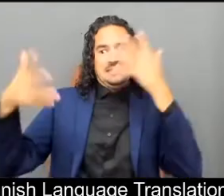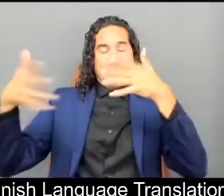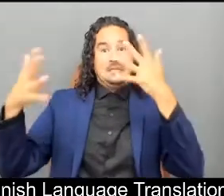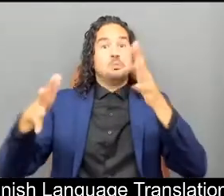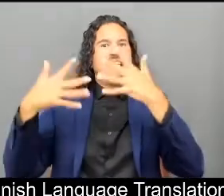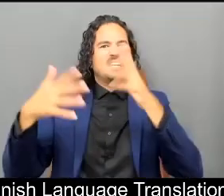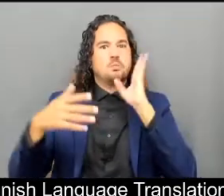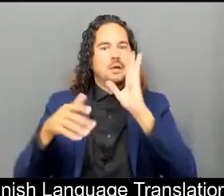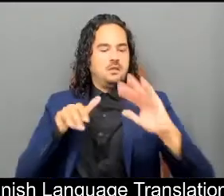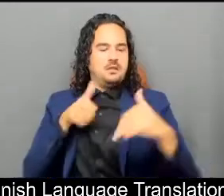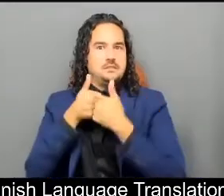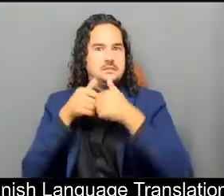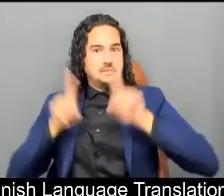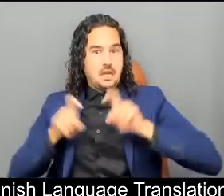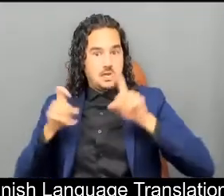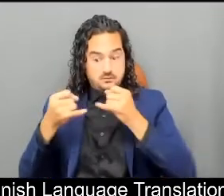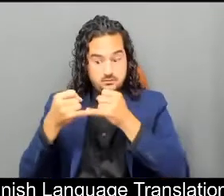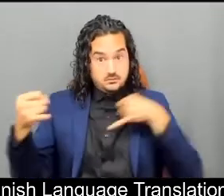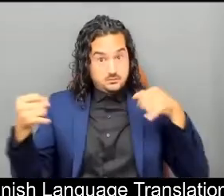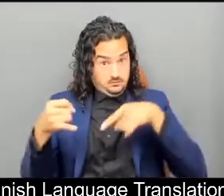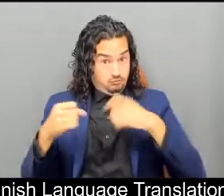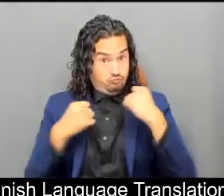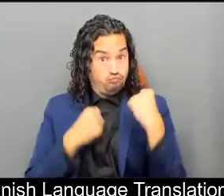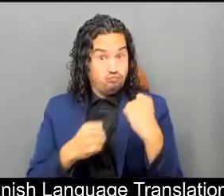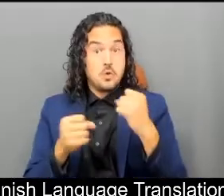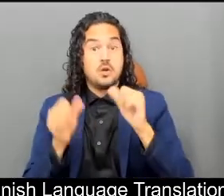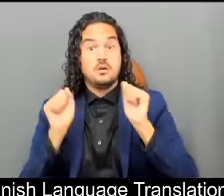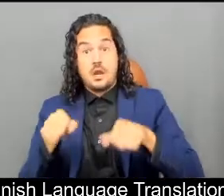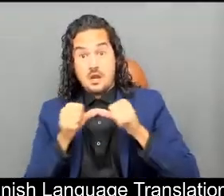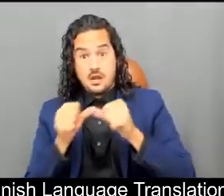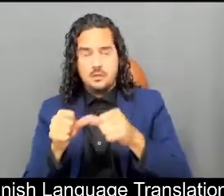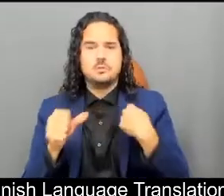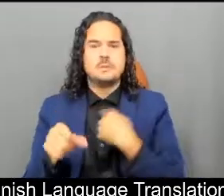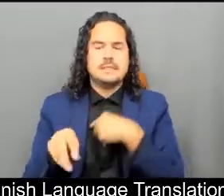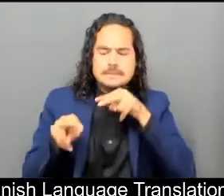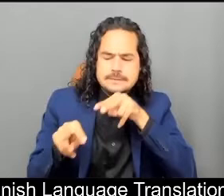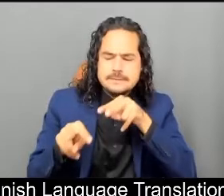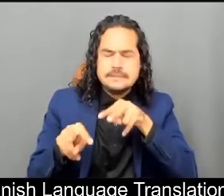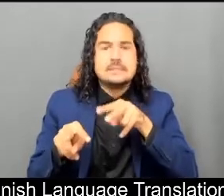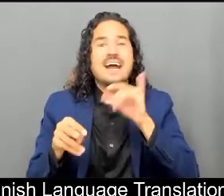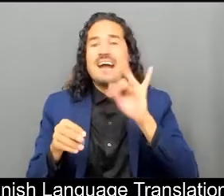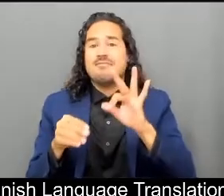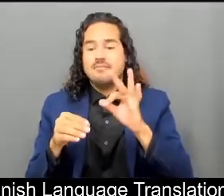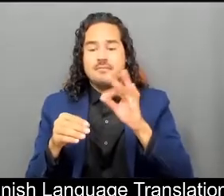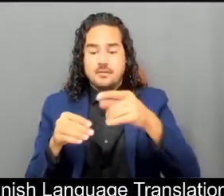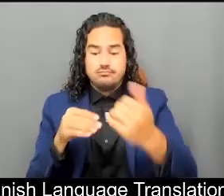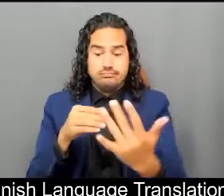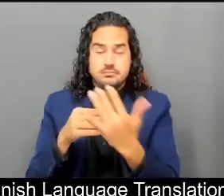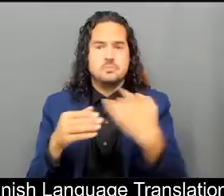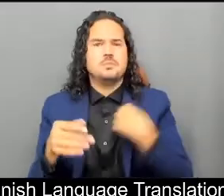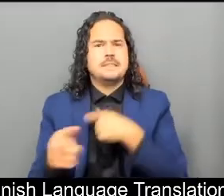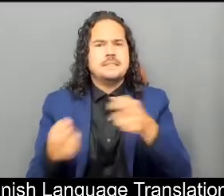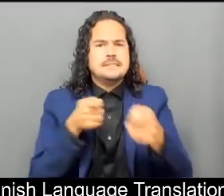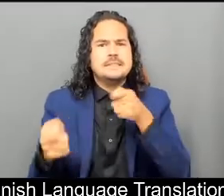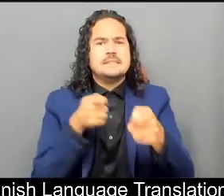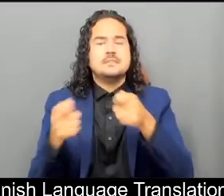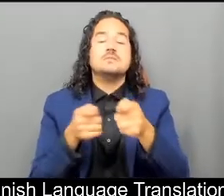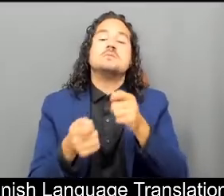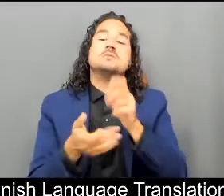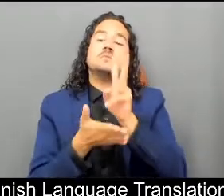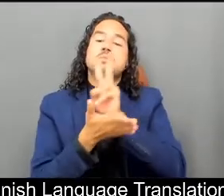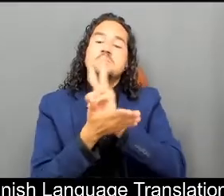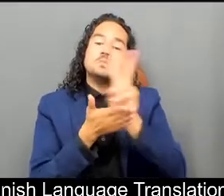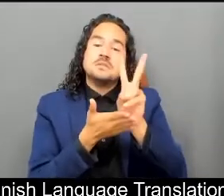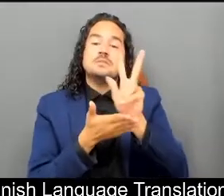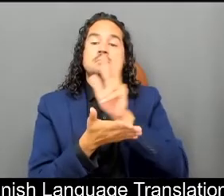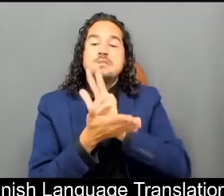lines. It'll also allow us the opportunity to clean some of these lines up so that in 2 or 3 weeks from now, when we have another weather event, we